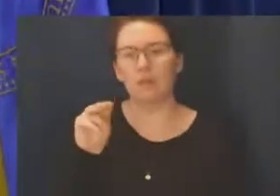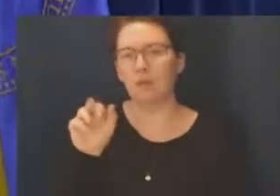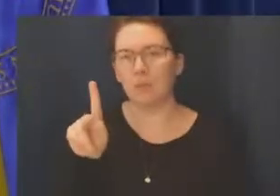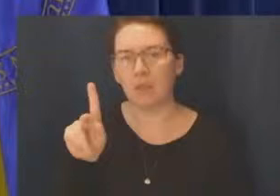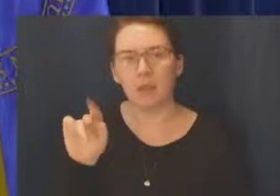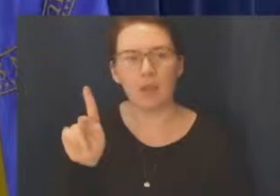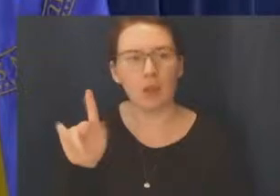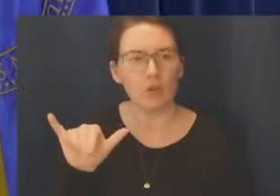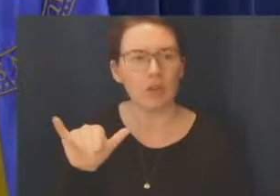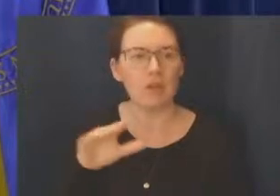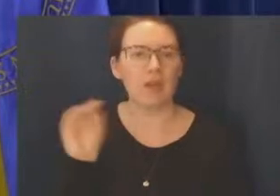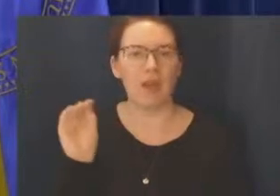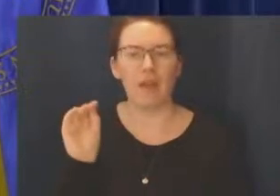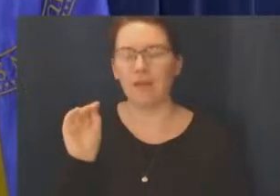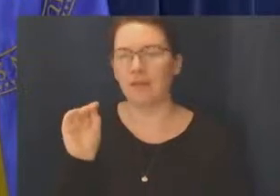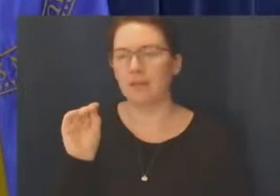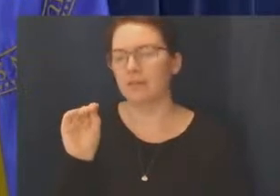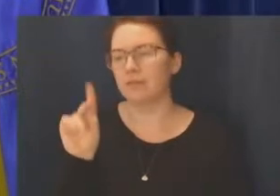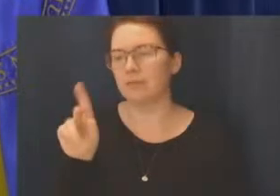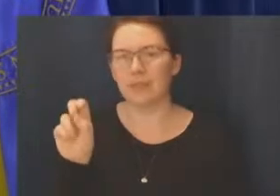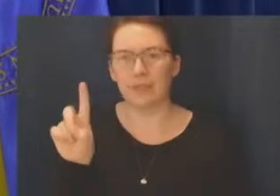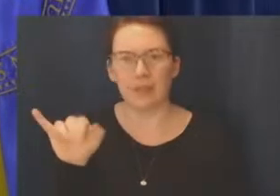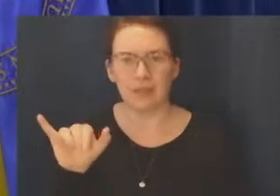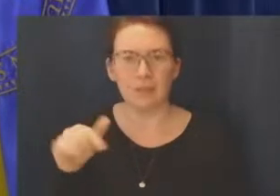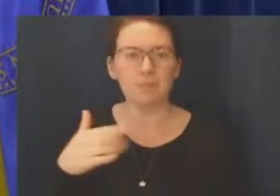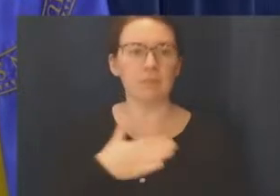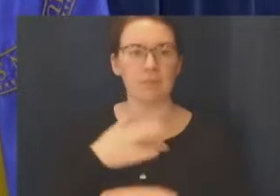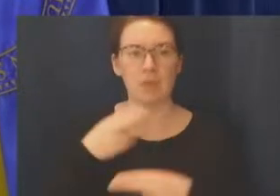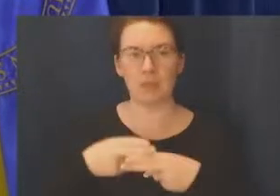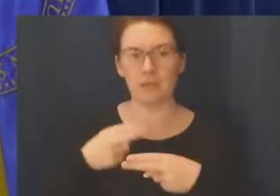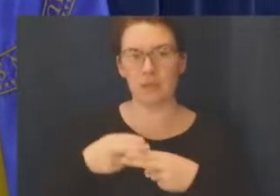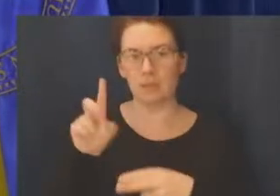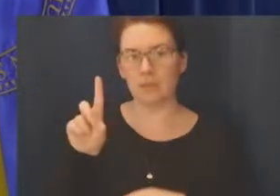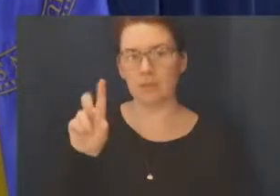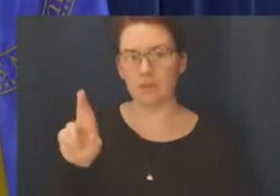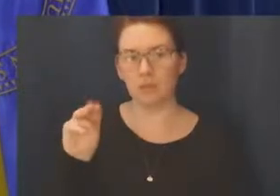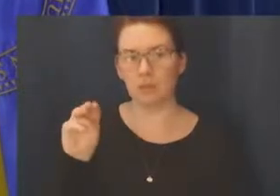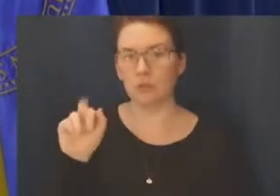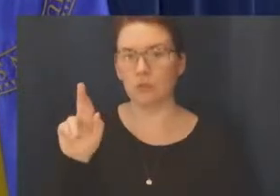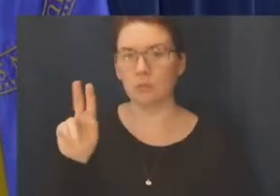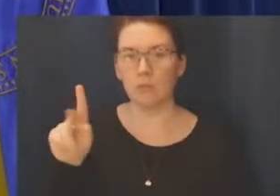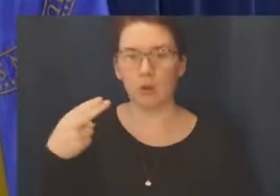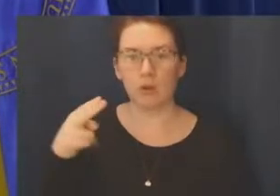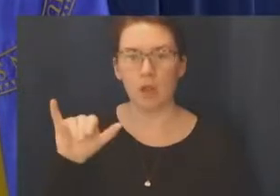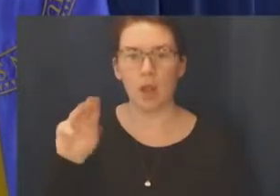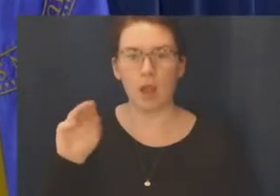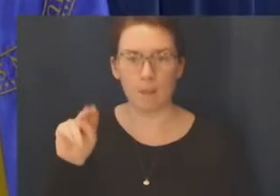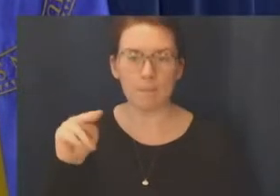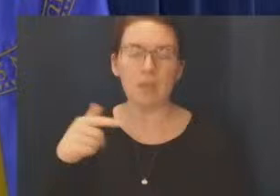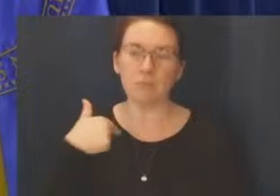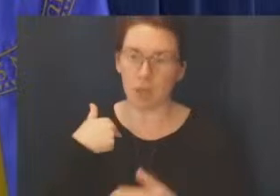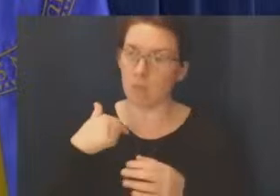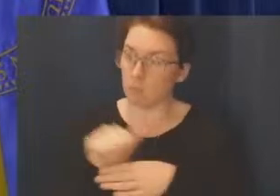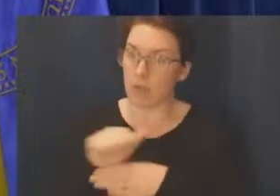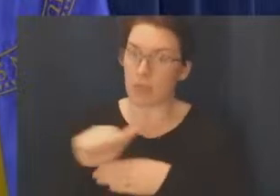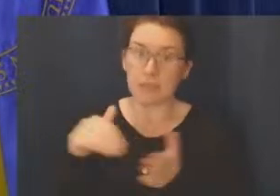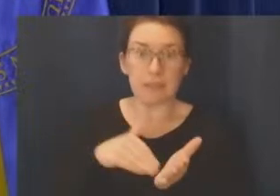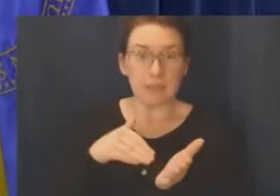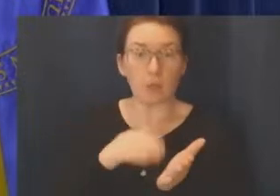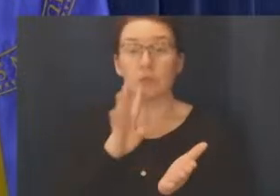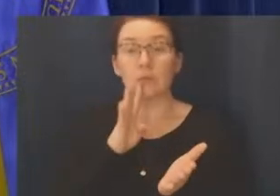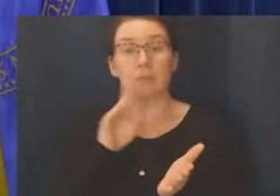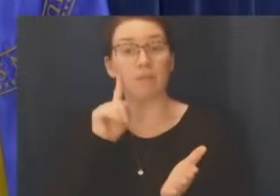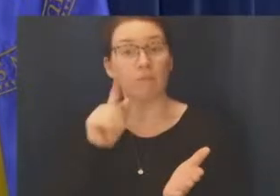need in America. I'm Dr. Mark Hyman. I'm a practicing physician. I'm speaking on behalf of myself and not HHS. I'm a